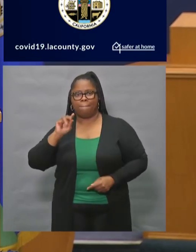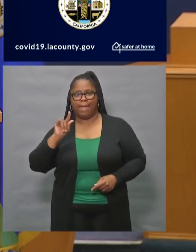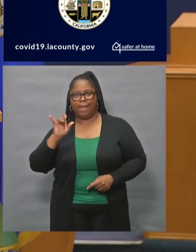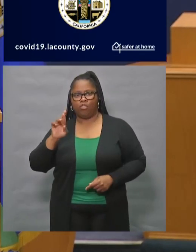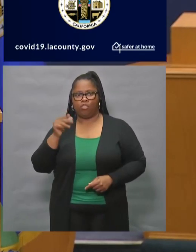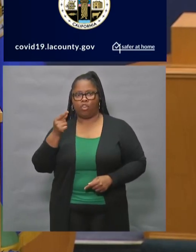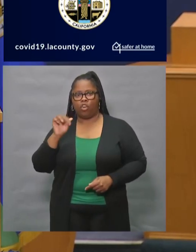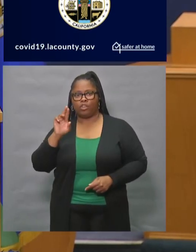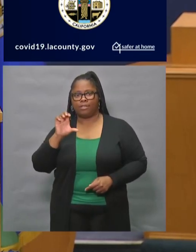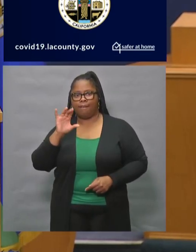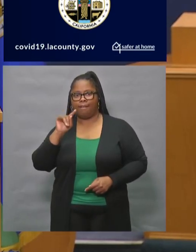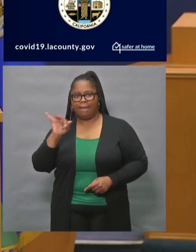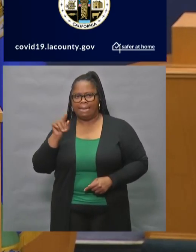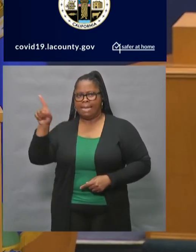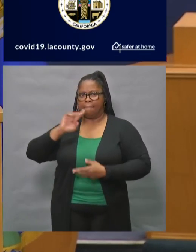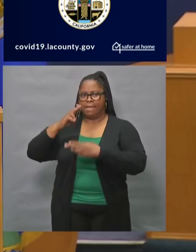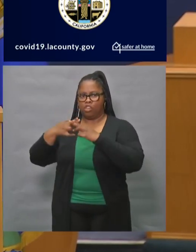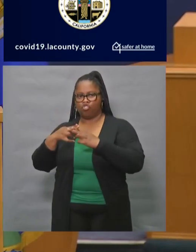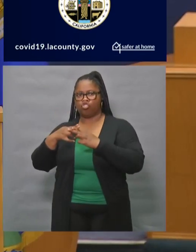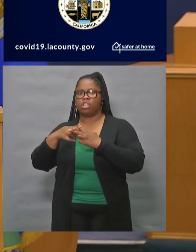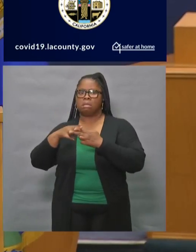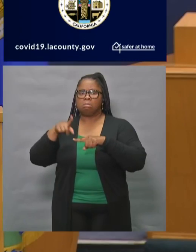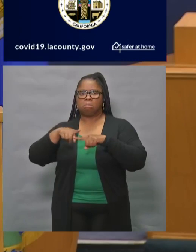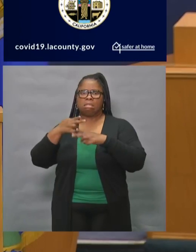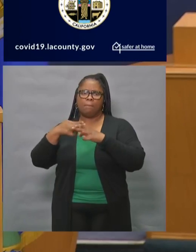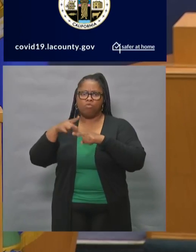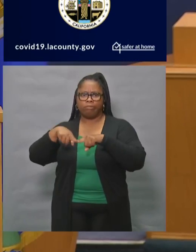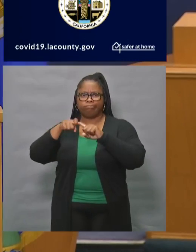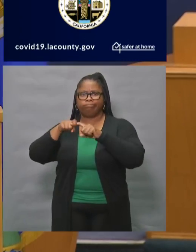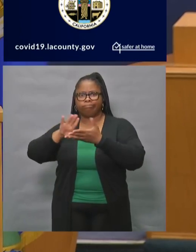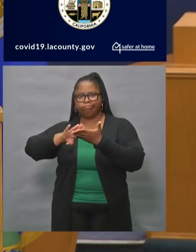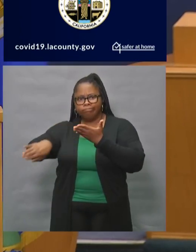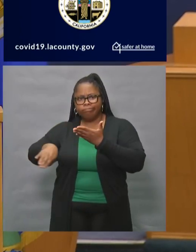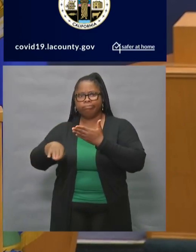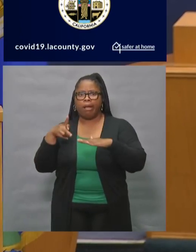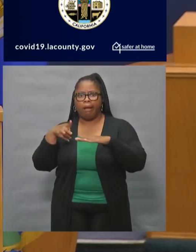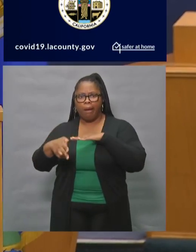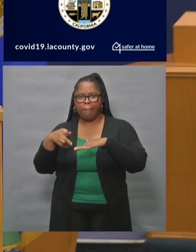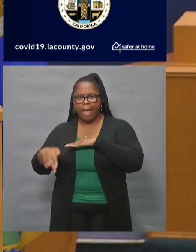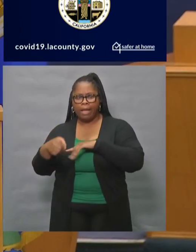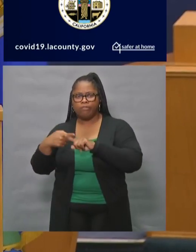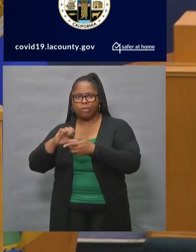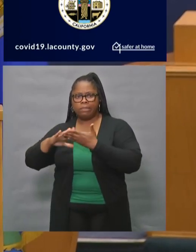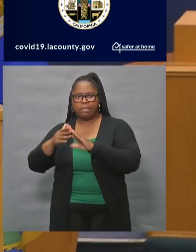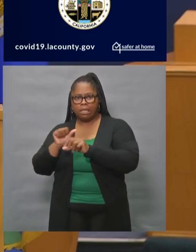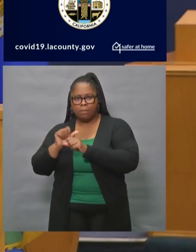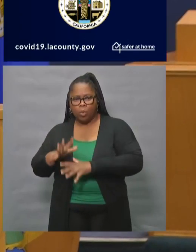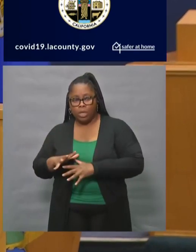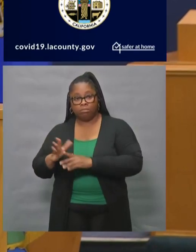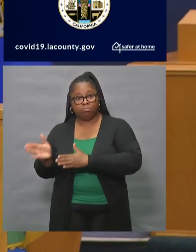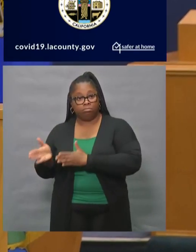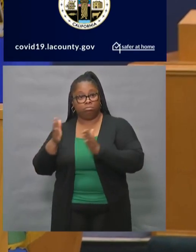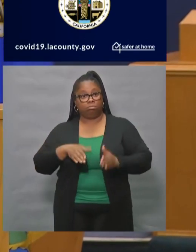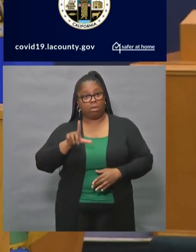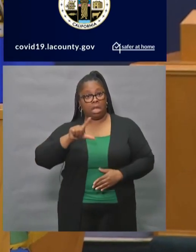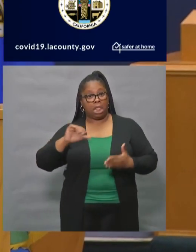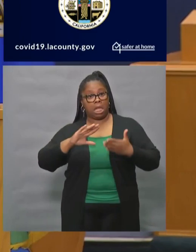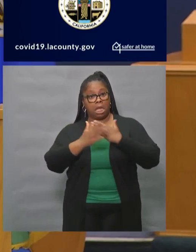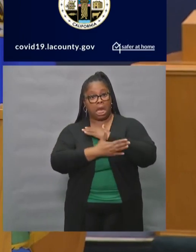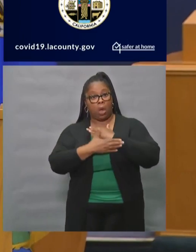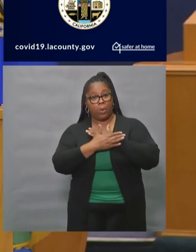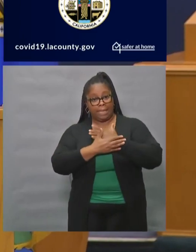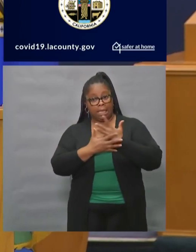the furloughs and cutbacks within his administration within the city, I'm wondering when the citizens of LA County can expect some sort of a